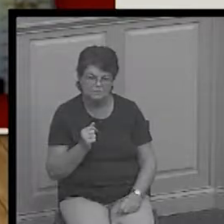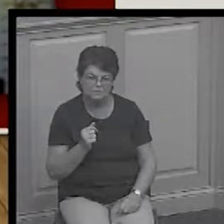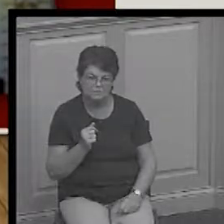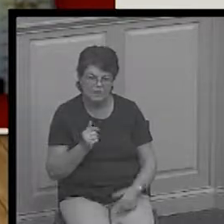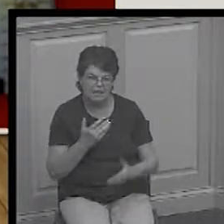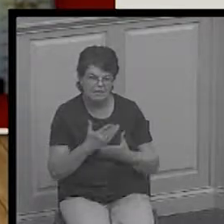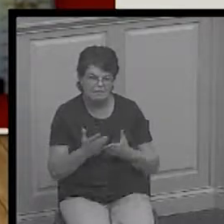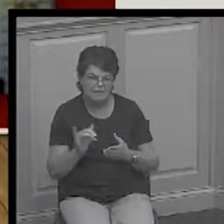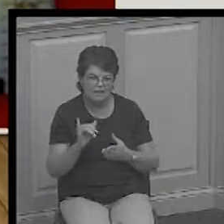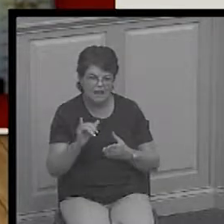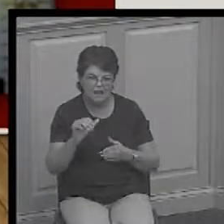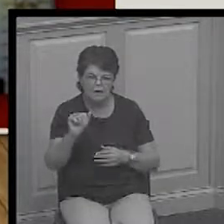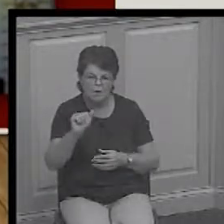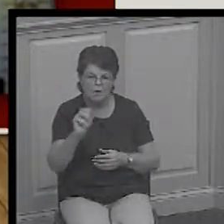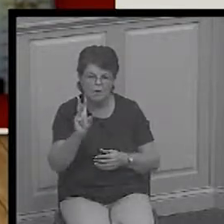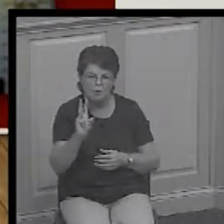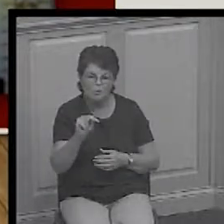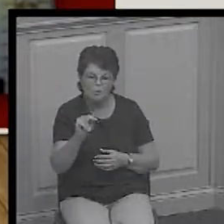the things like awnings.